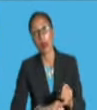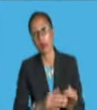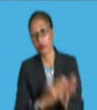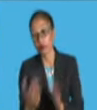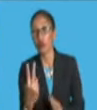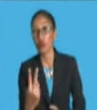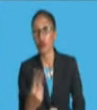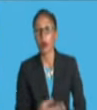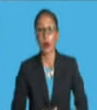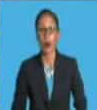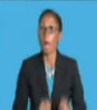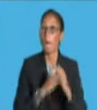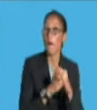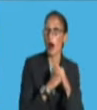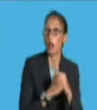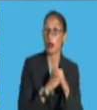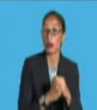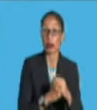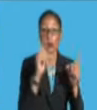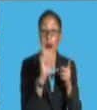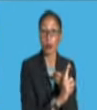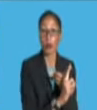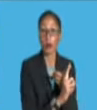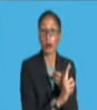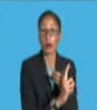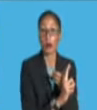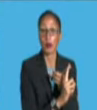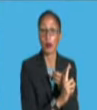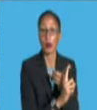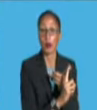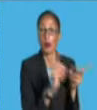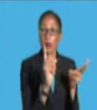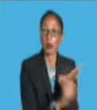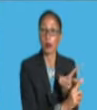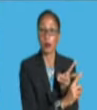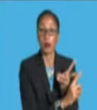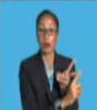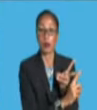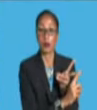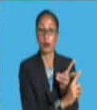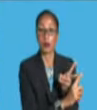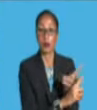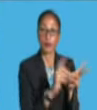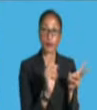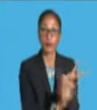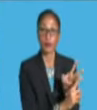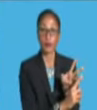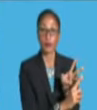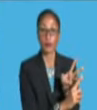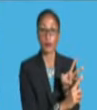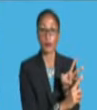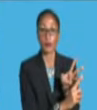Satyansh Sharma, my friends, Mr. and Mrs. Jagram from Sakoda, Mr. and Mrs. Manoj of Sakoda, the late Bob Hira